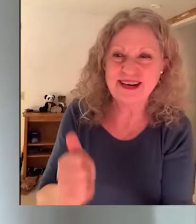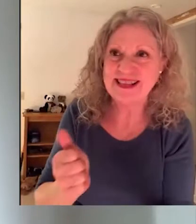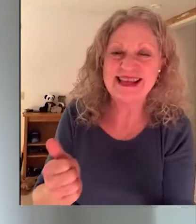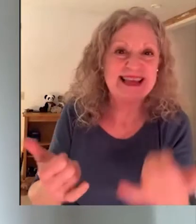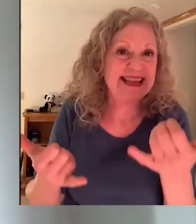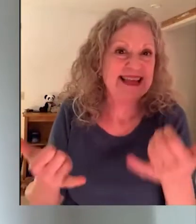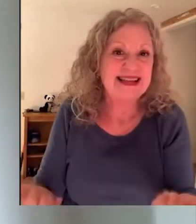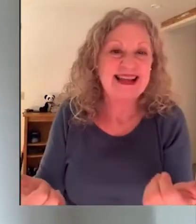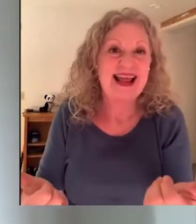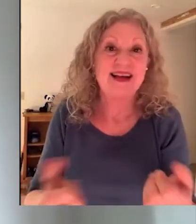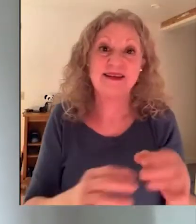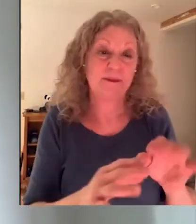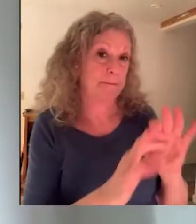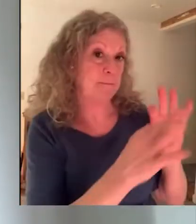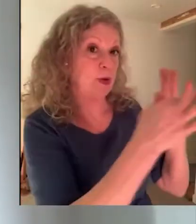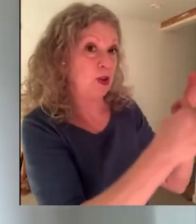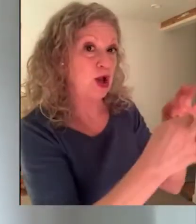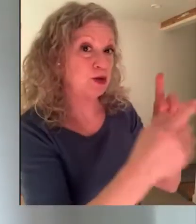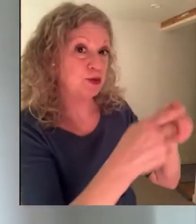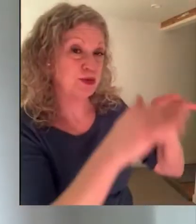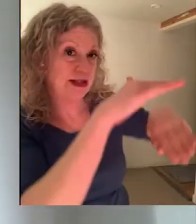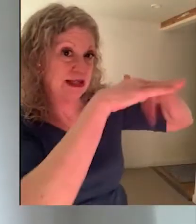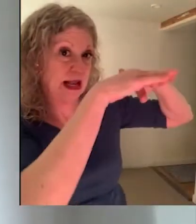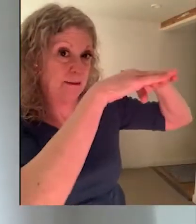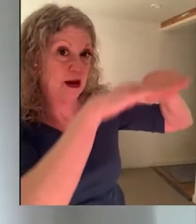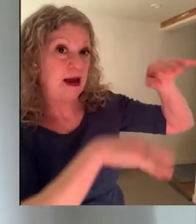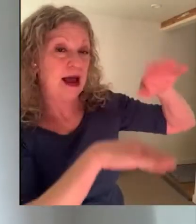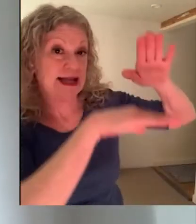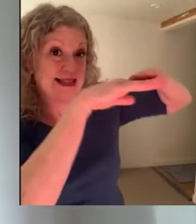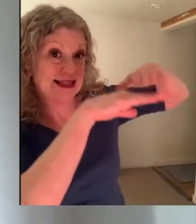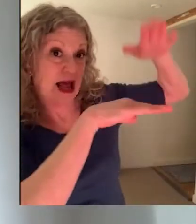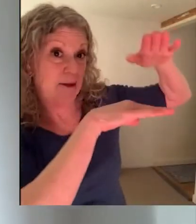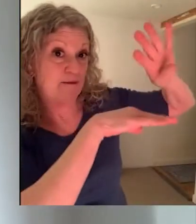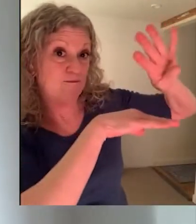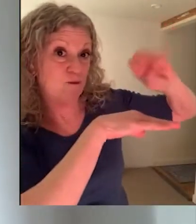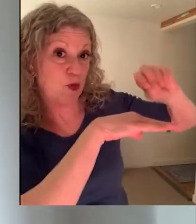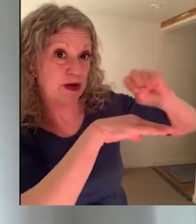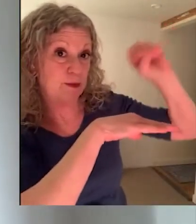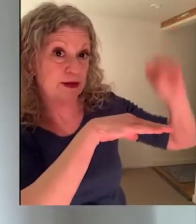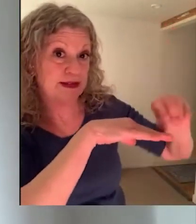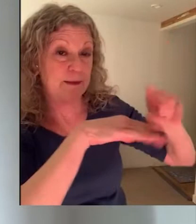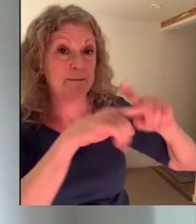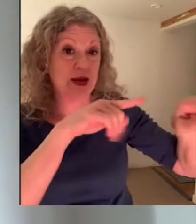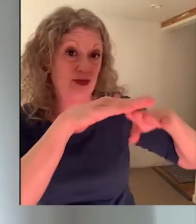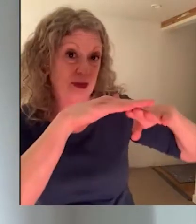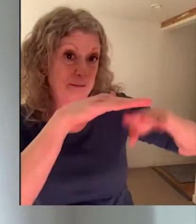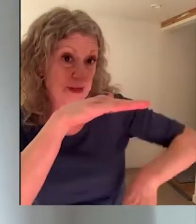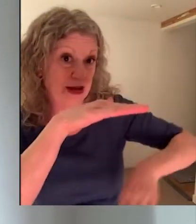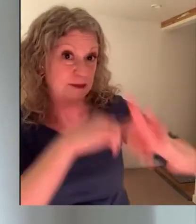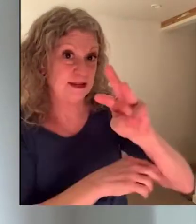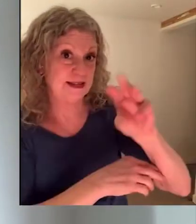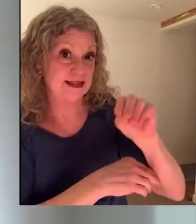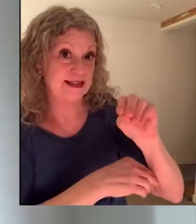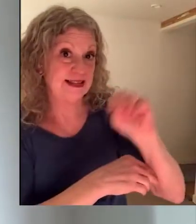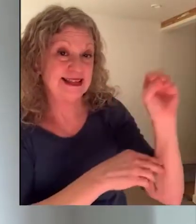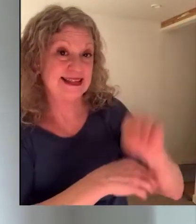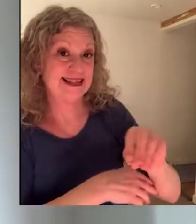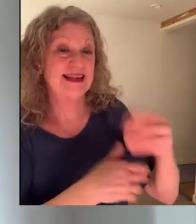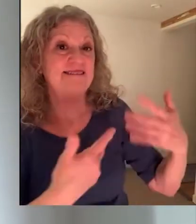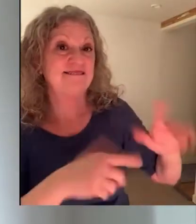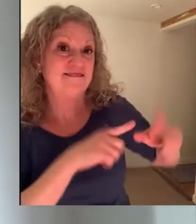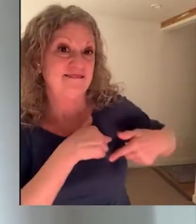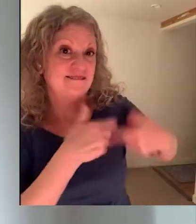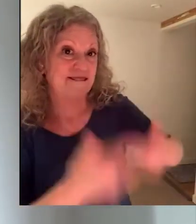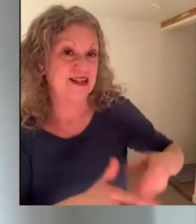the hands of the top 40%, whereas the bottom 60% have essentially spent most of their fiscal